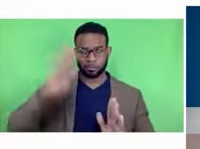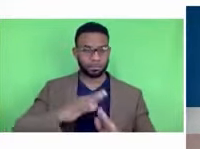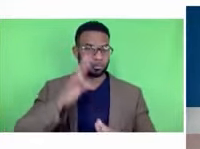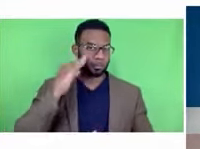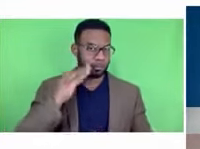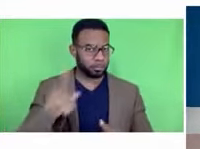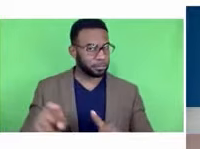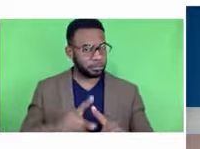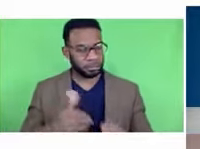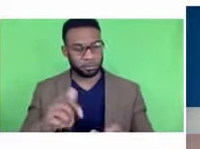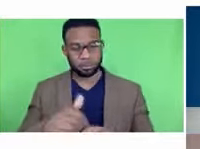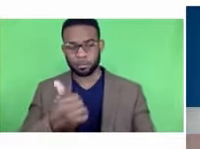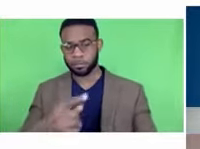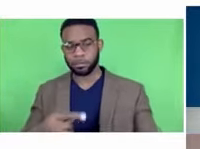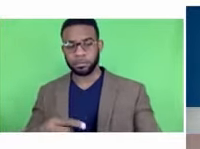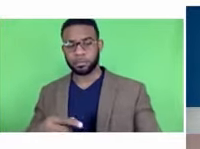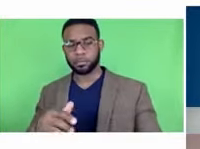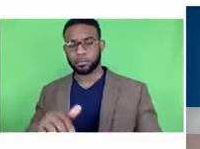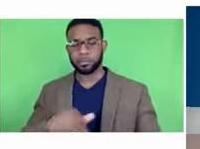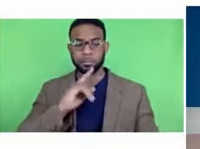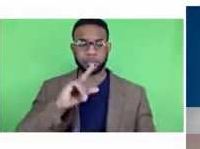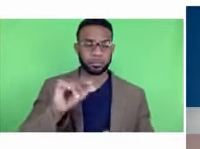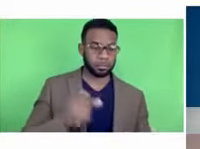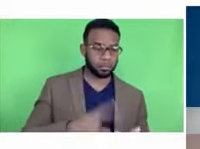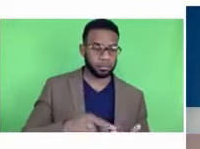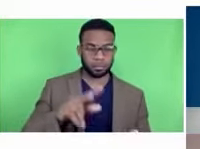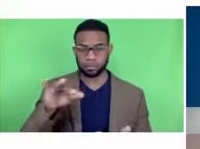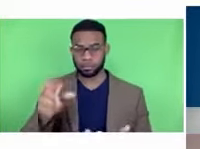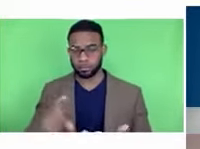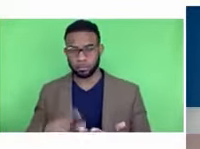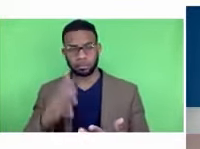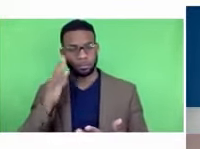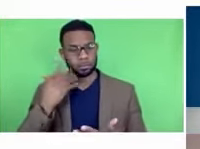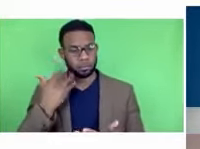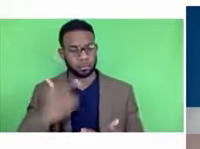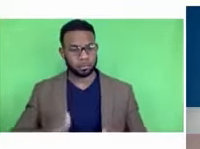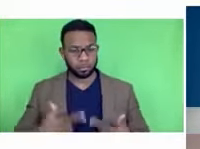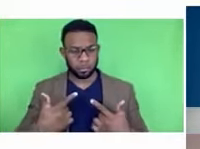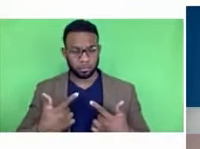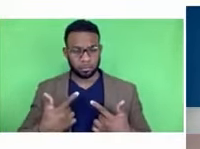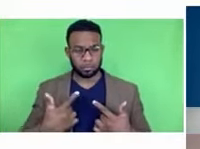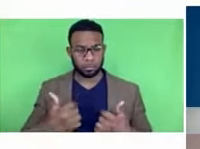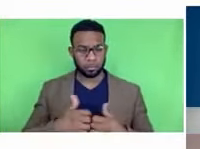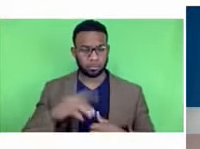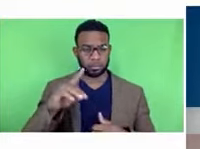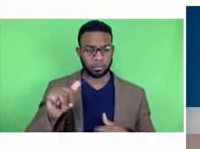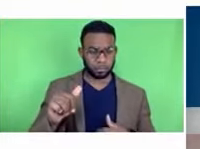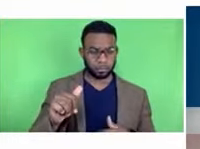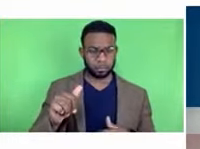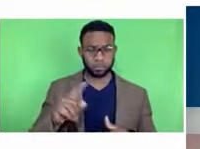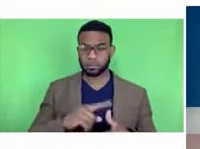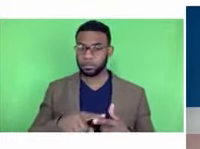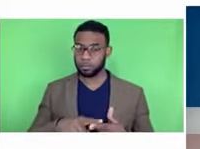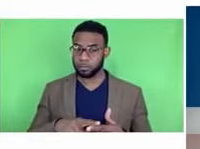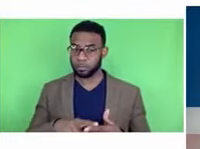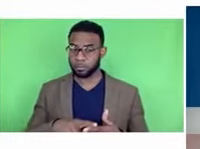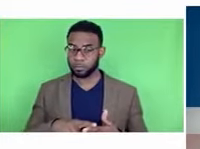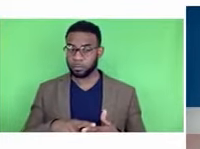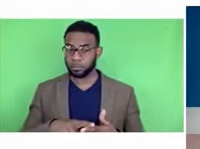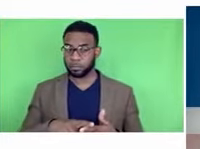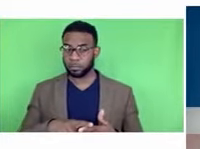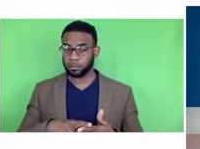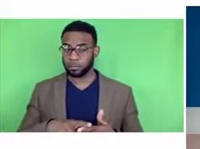to anyone in their 20s and 30s, they've been going through their life with their disabilities or